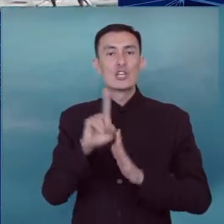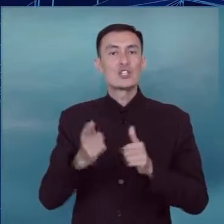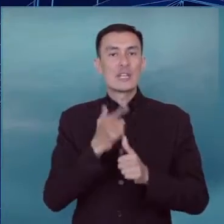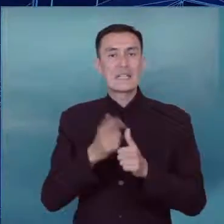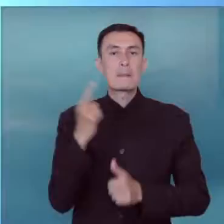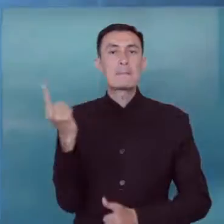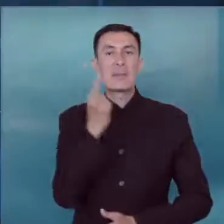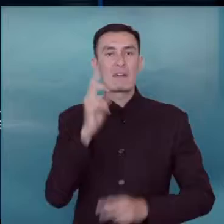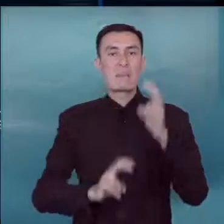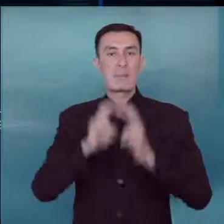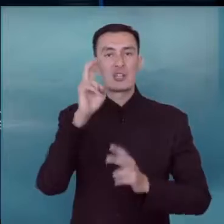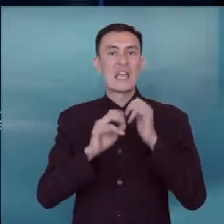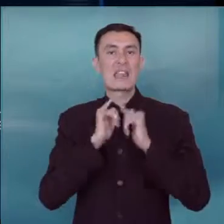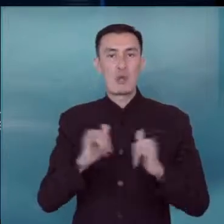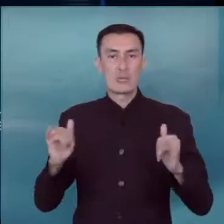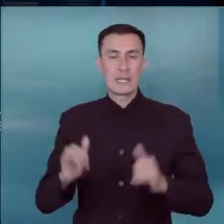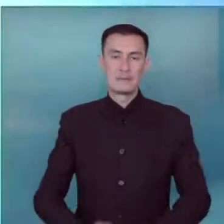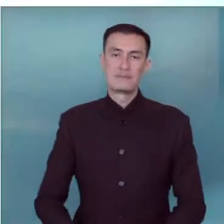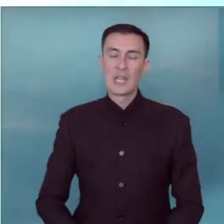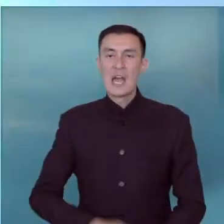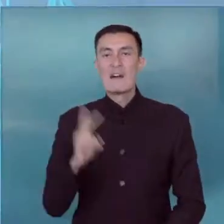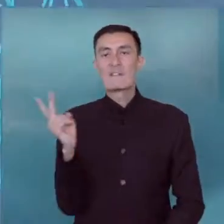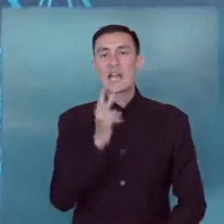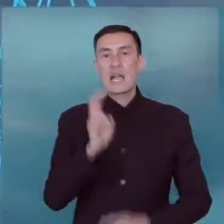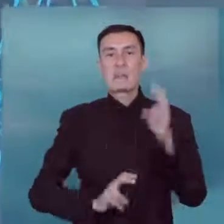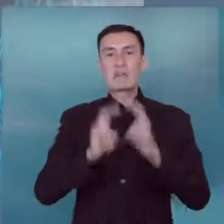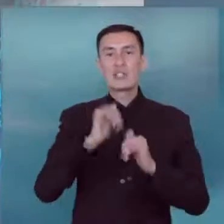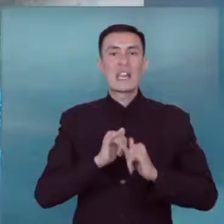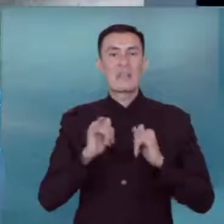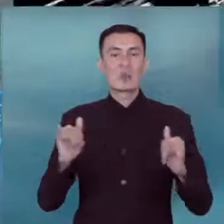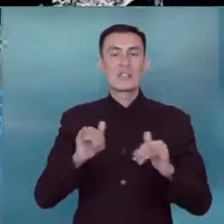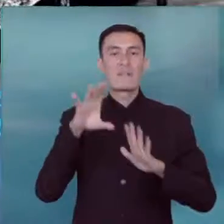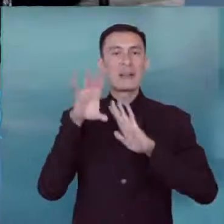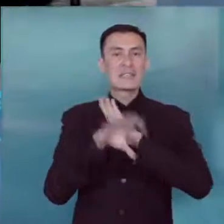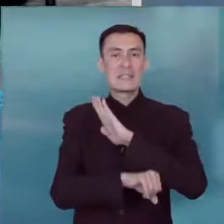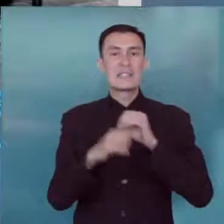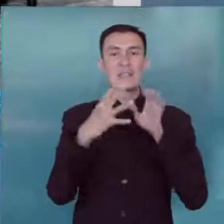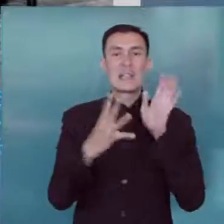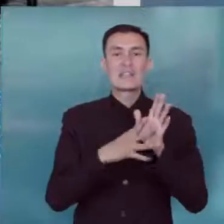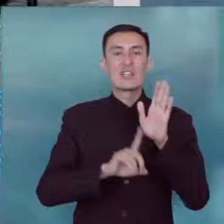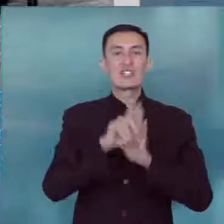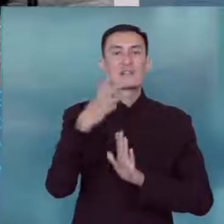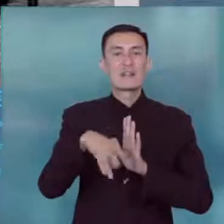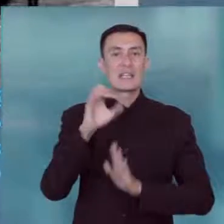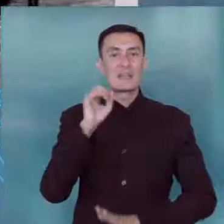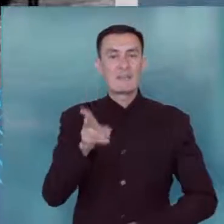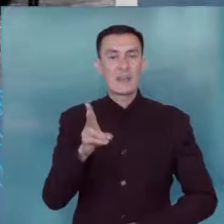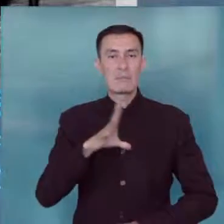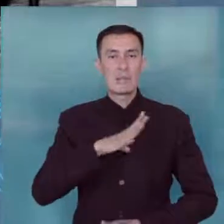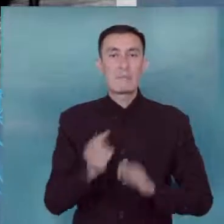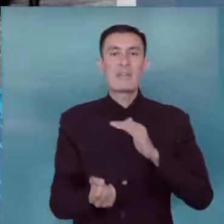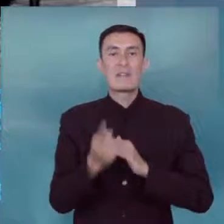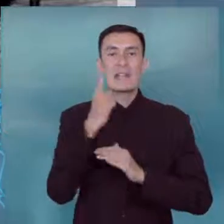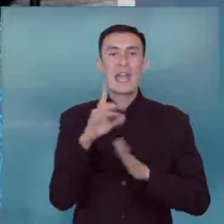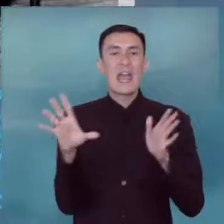Industrial Revolution. The Second Industrial Revolution in the late 19th, early 20th century was marked by